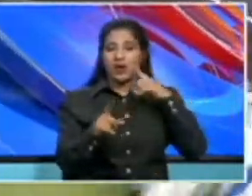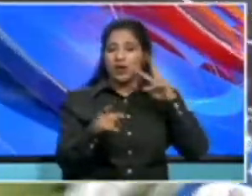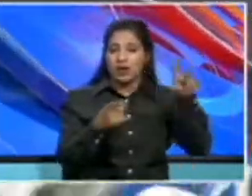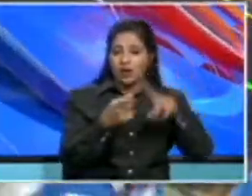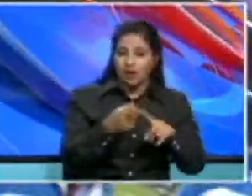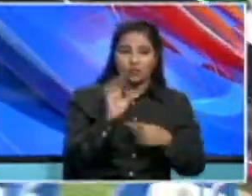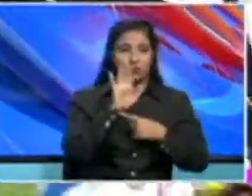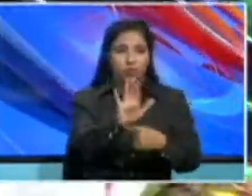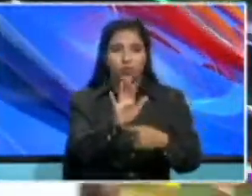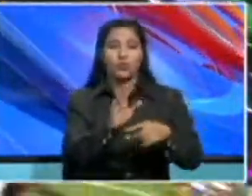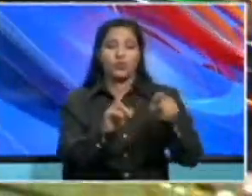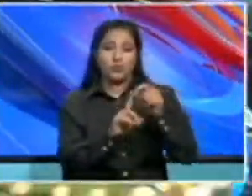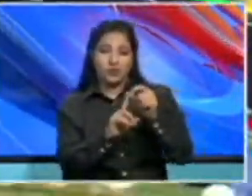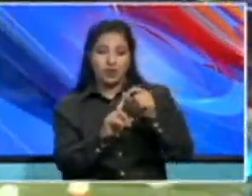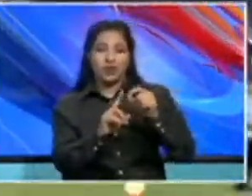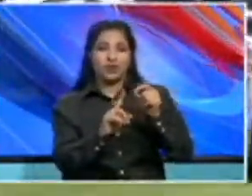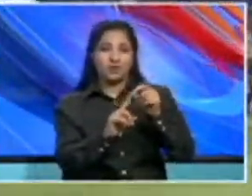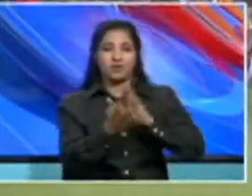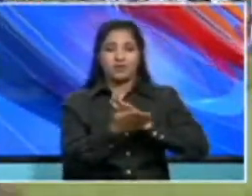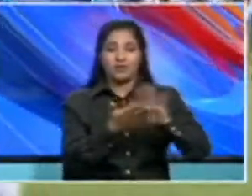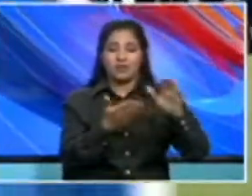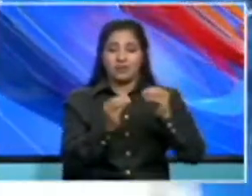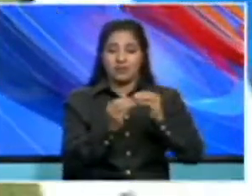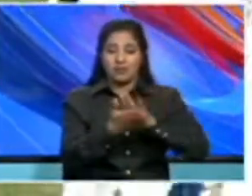of Prasar Bharati Sports.